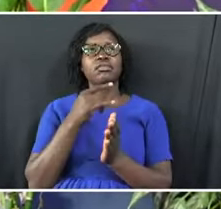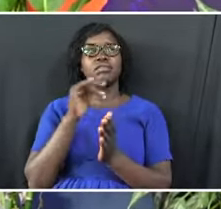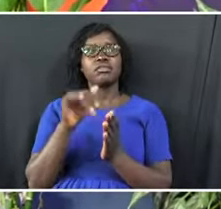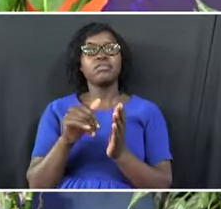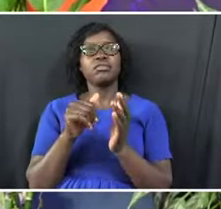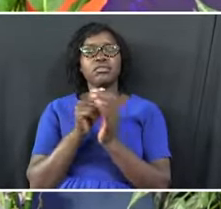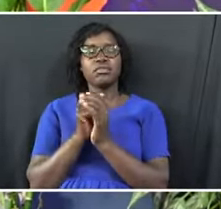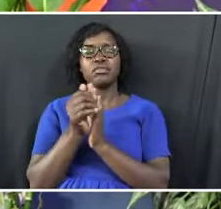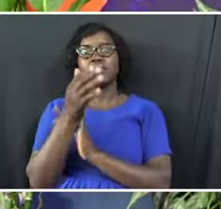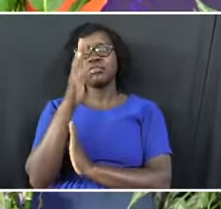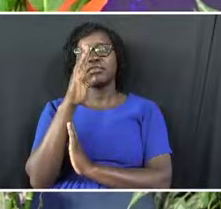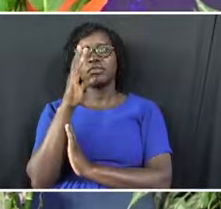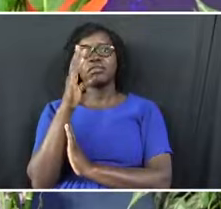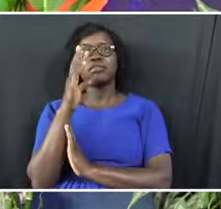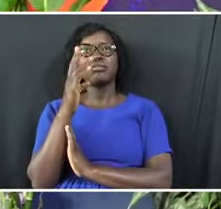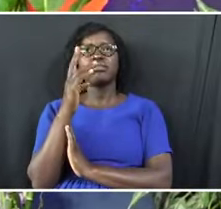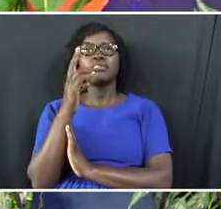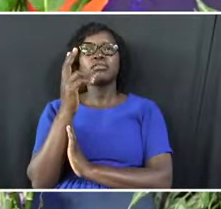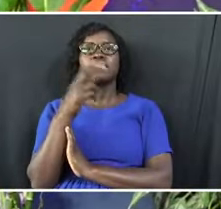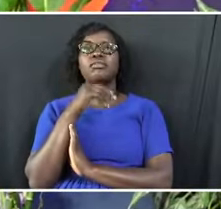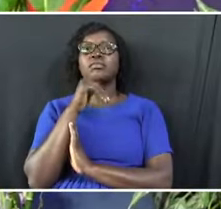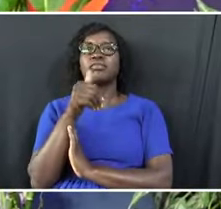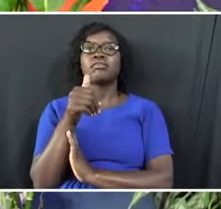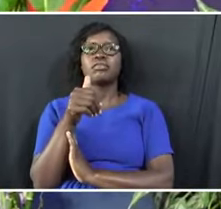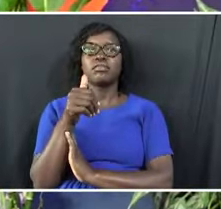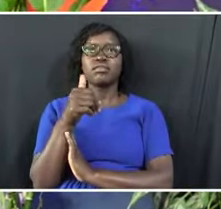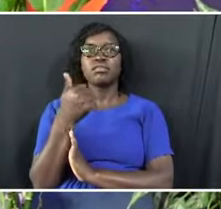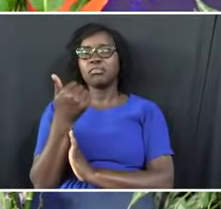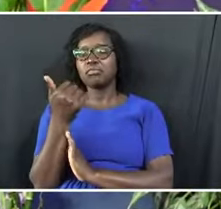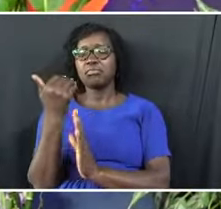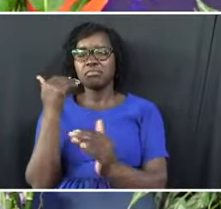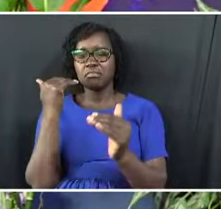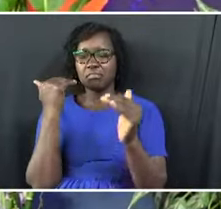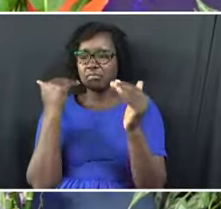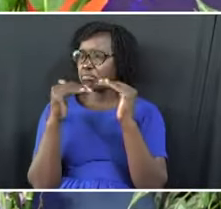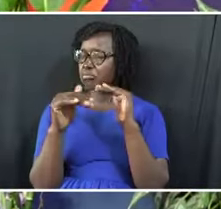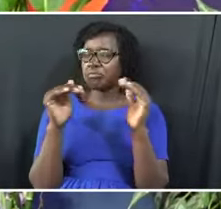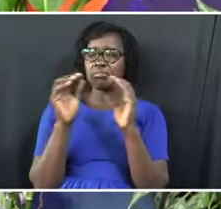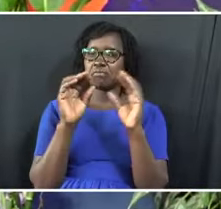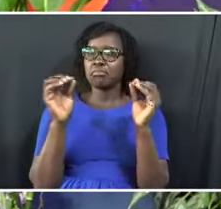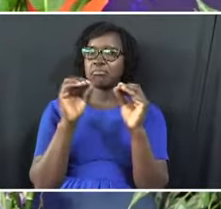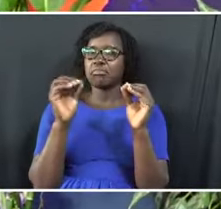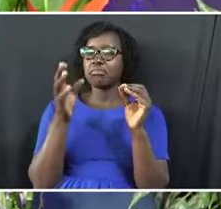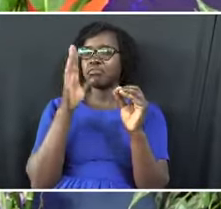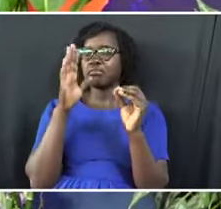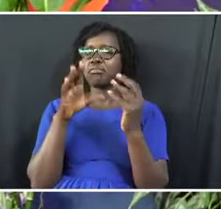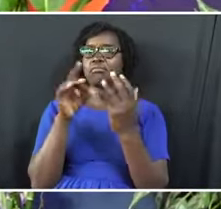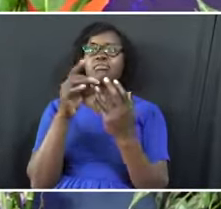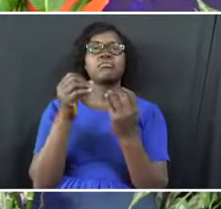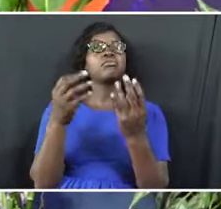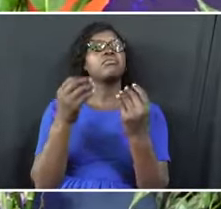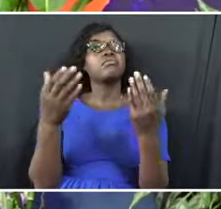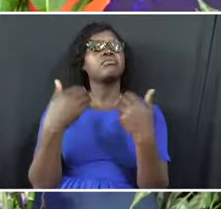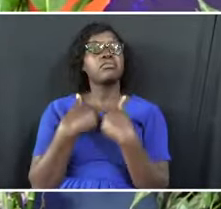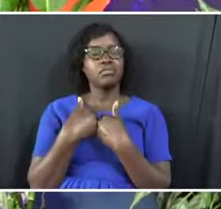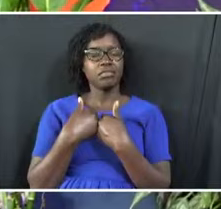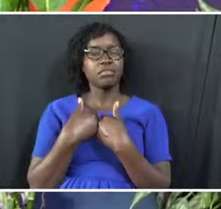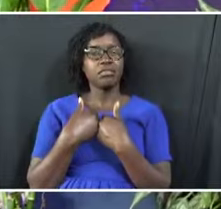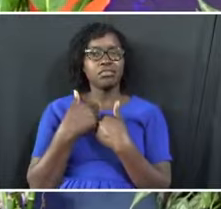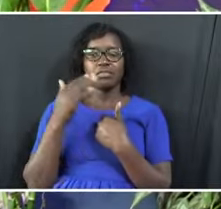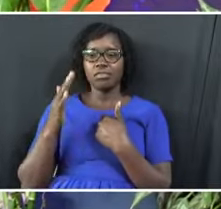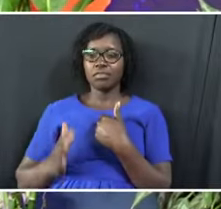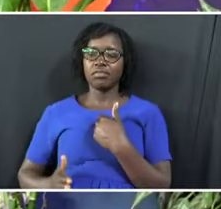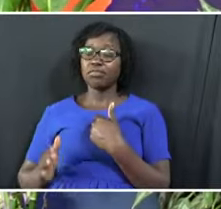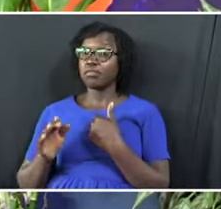worship a God who is not limited, a God who has other options beside